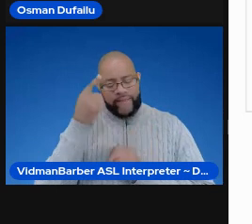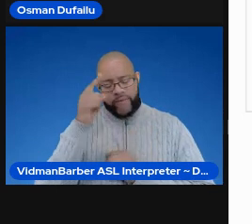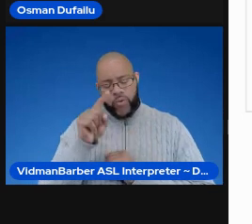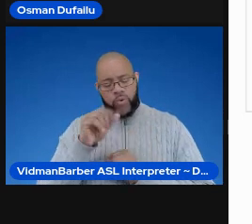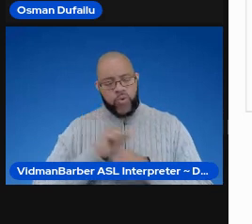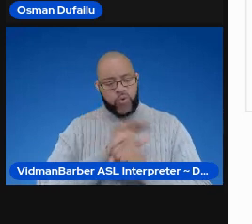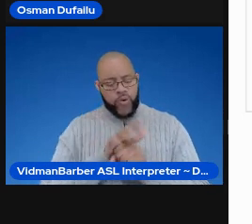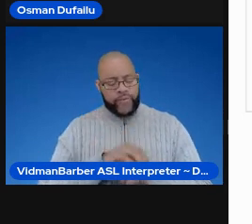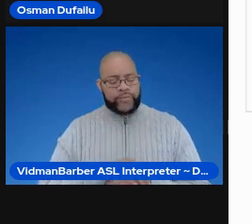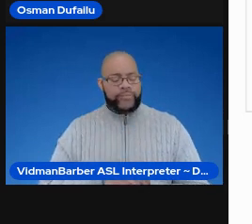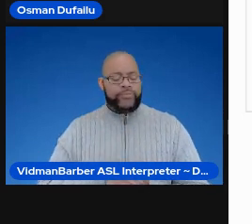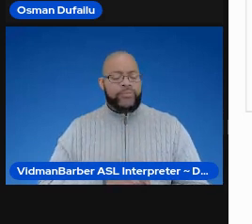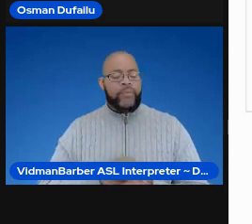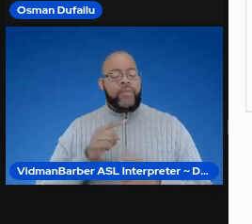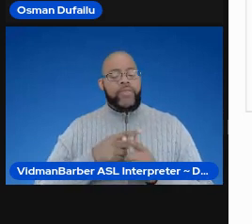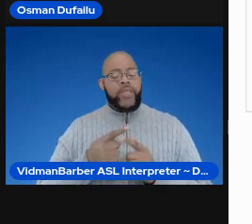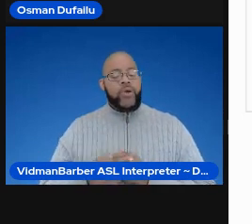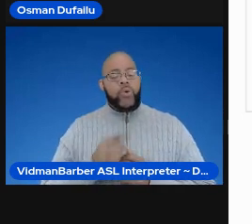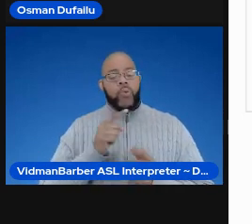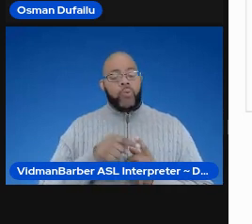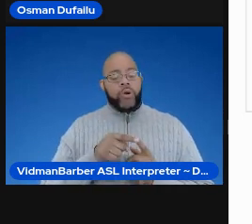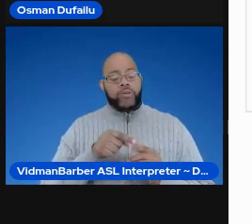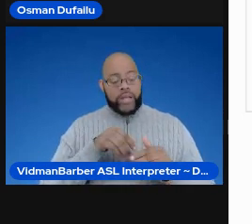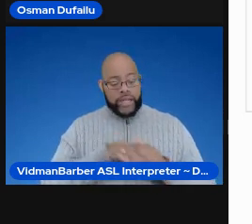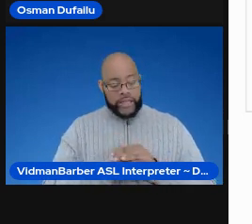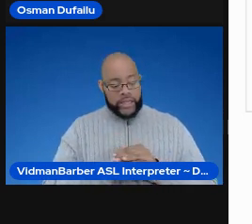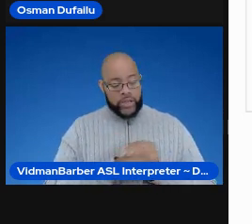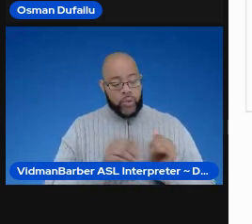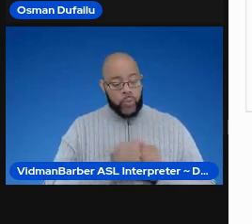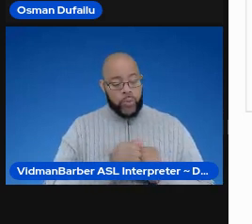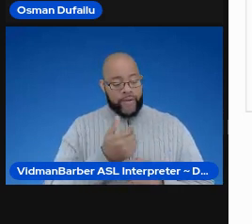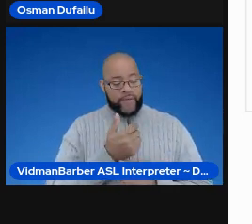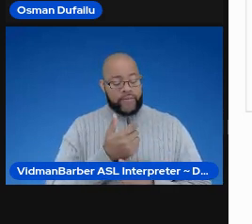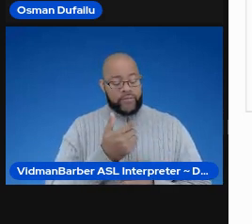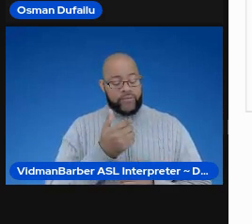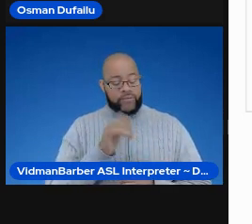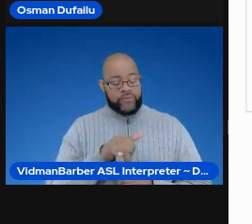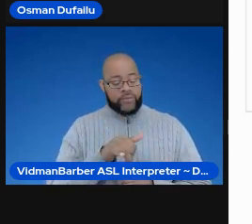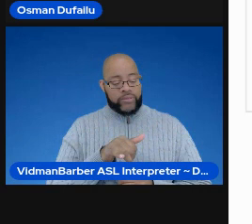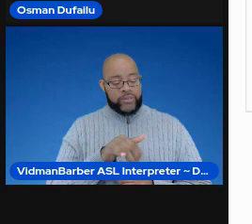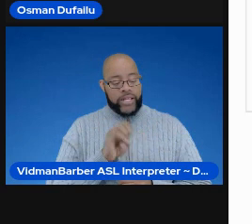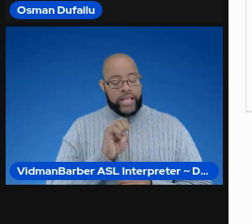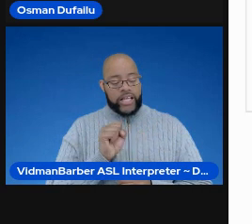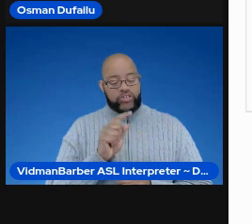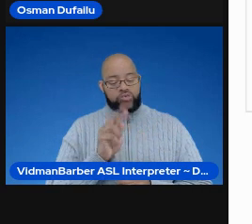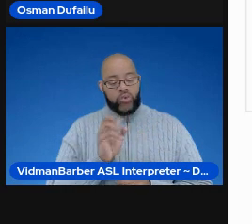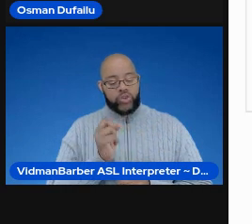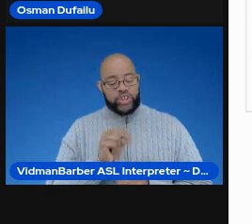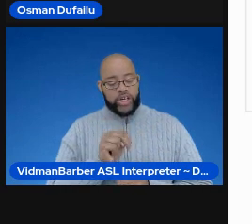COVID. And then once they were administered with the vaccine, their estrogen